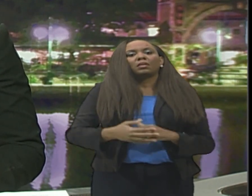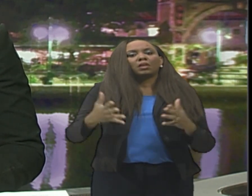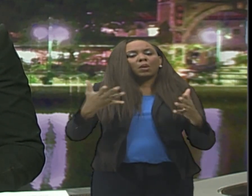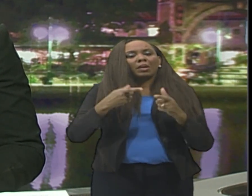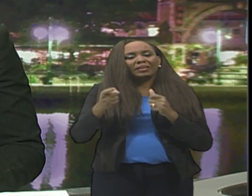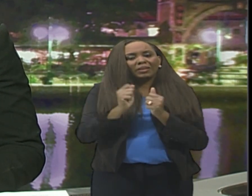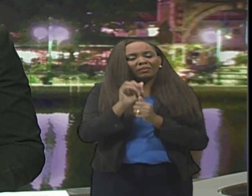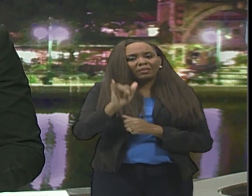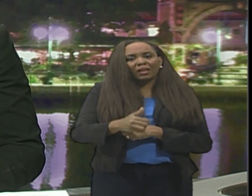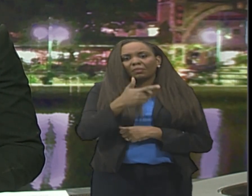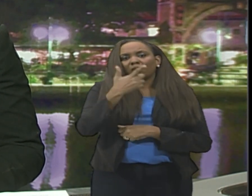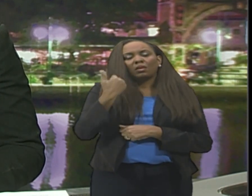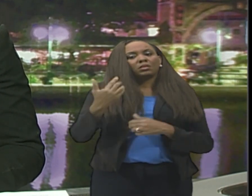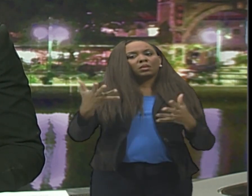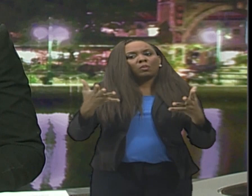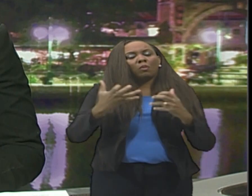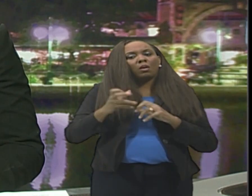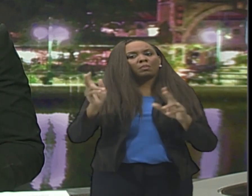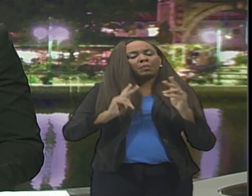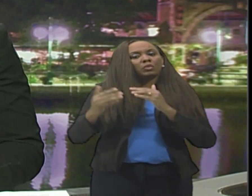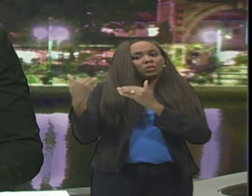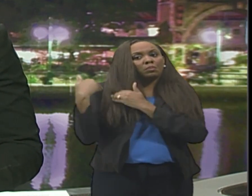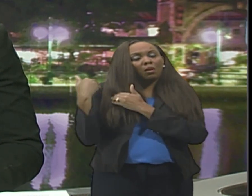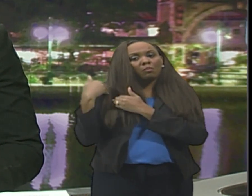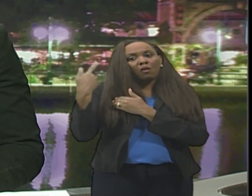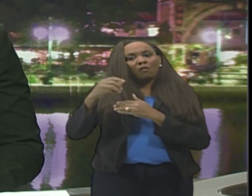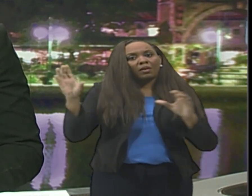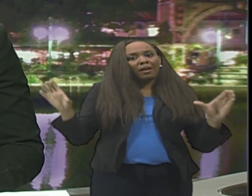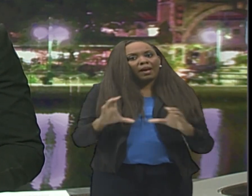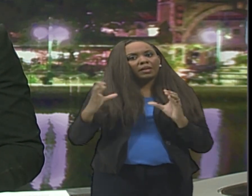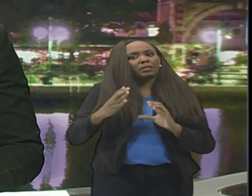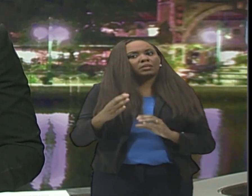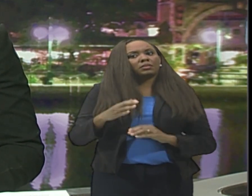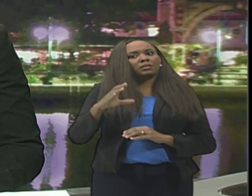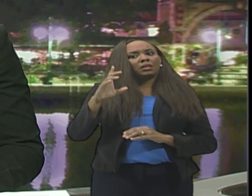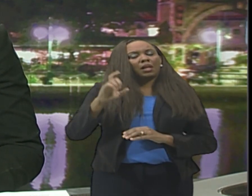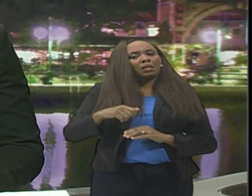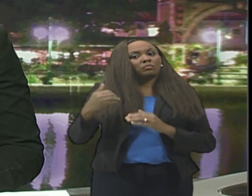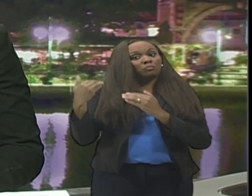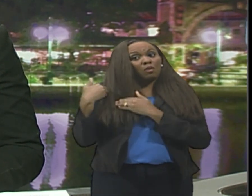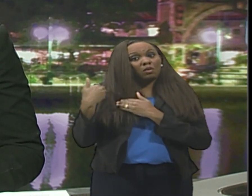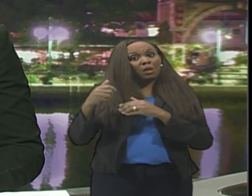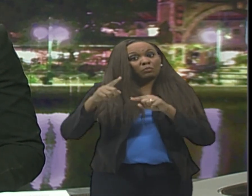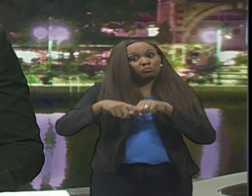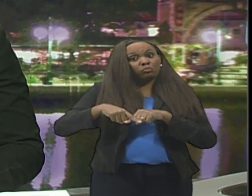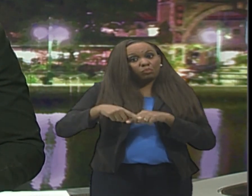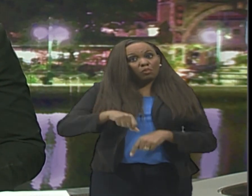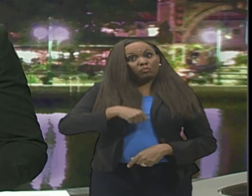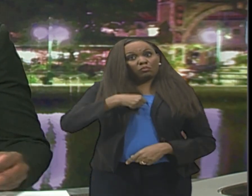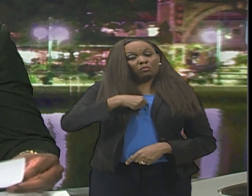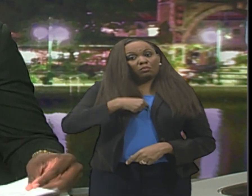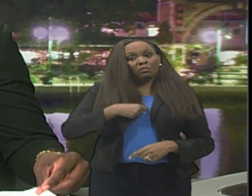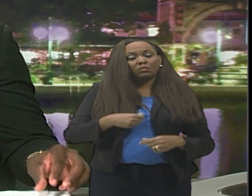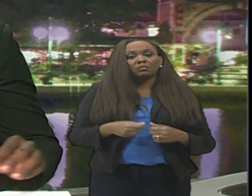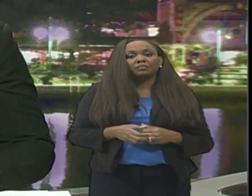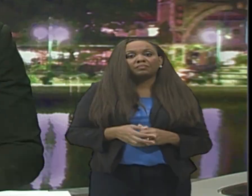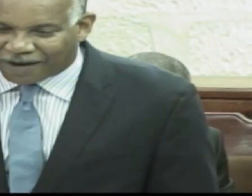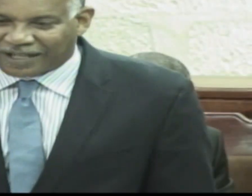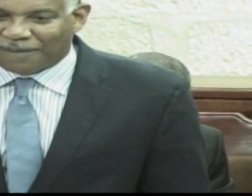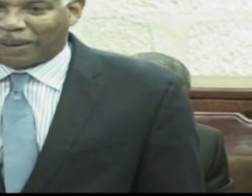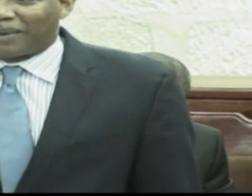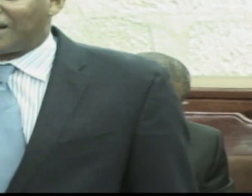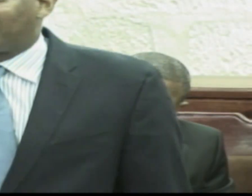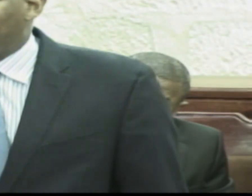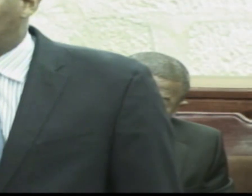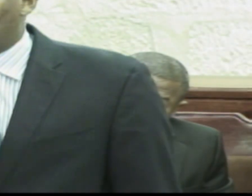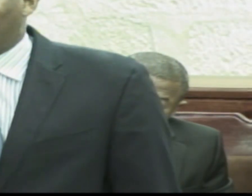to demonstrate its seriousness and commitment to integrity and accountability. The new Integrity